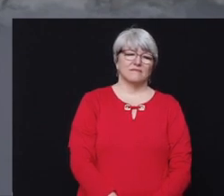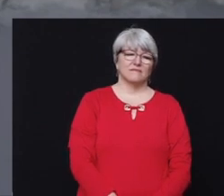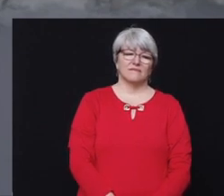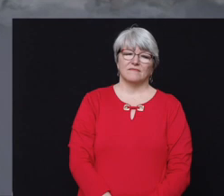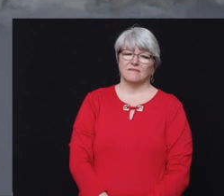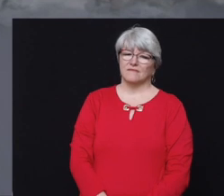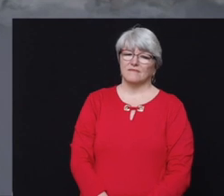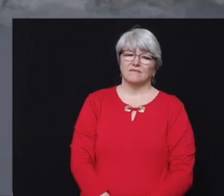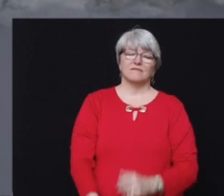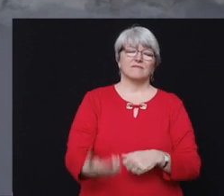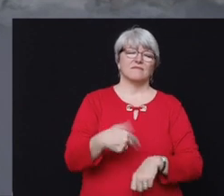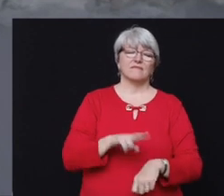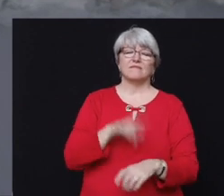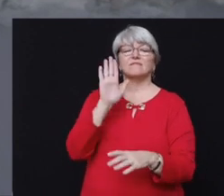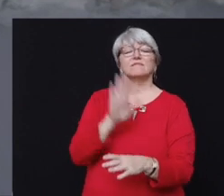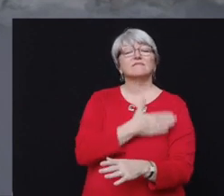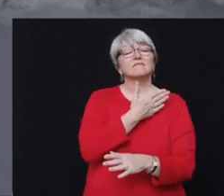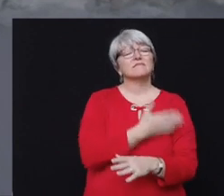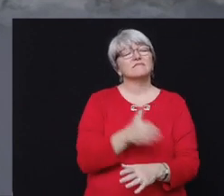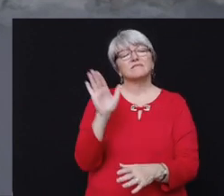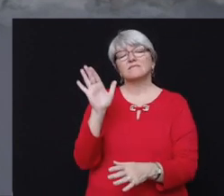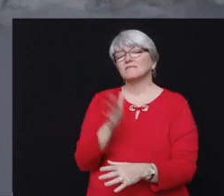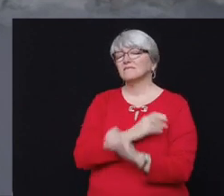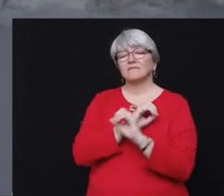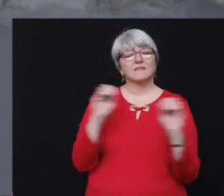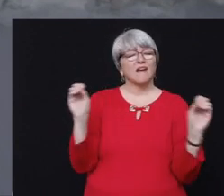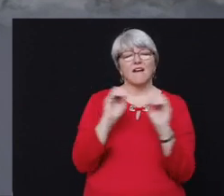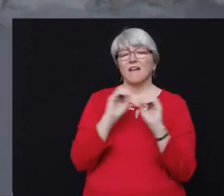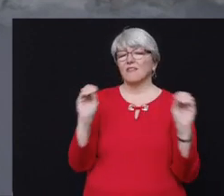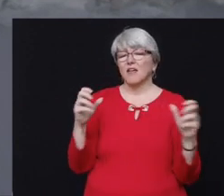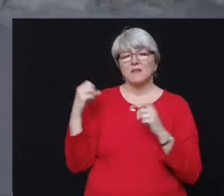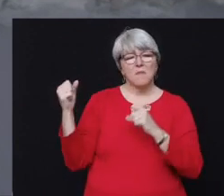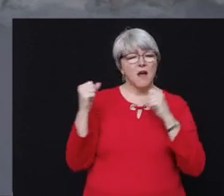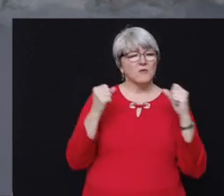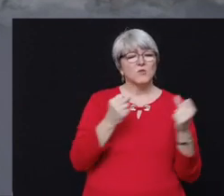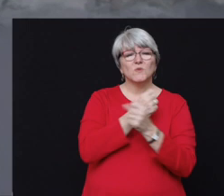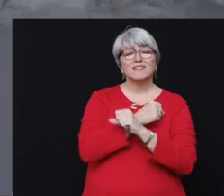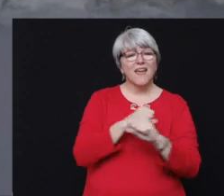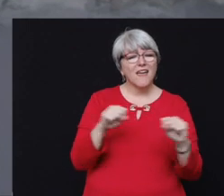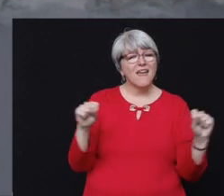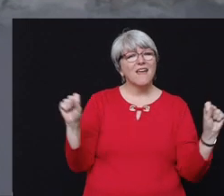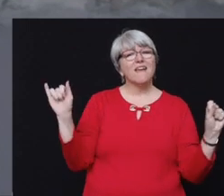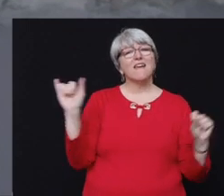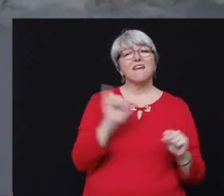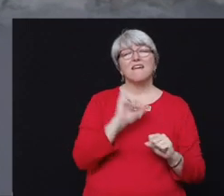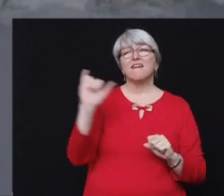Let the nation sing it louder, 'cause nothing has the power to